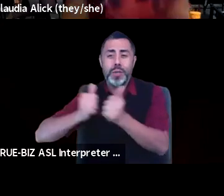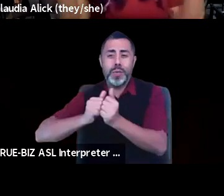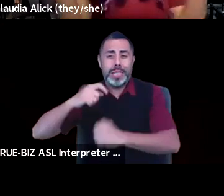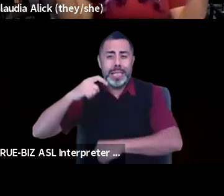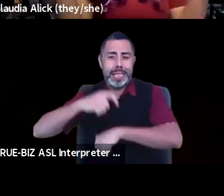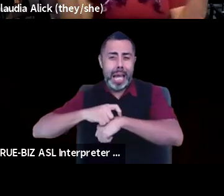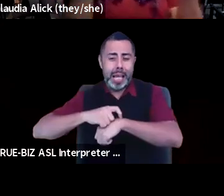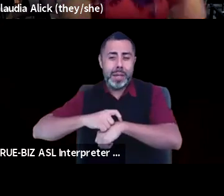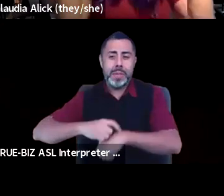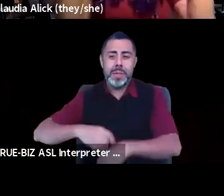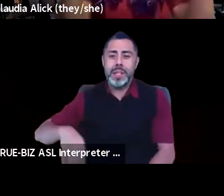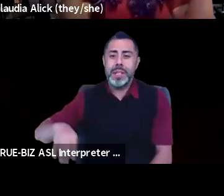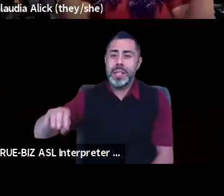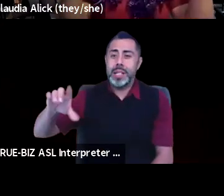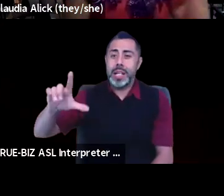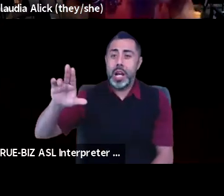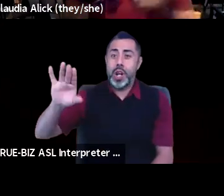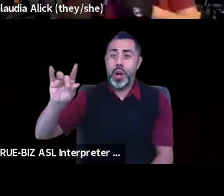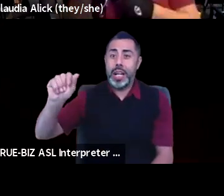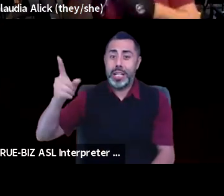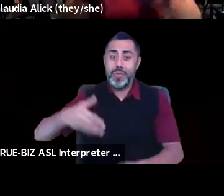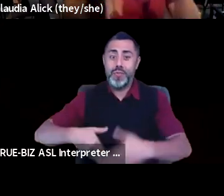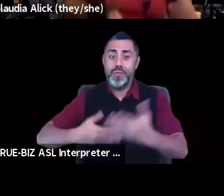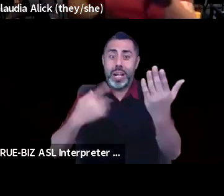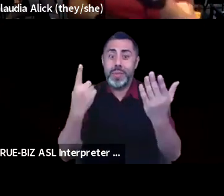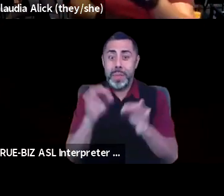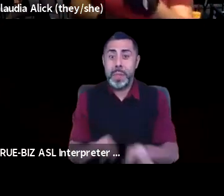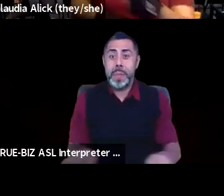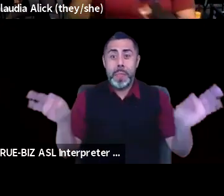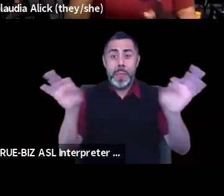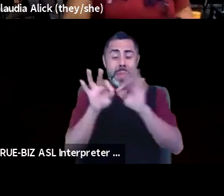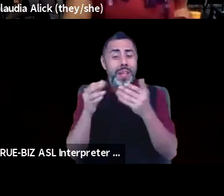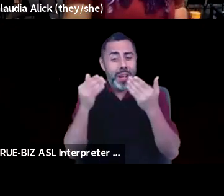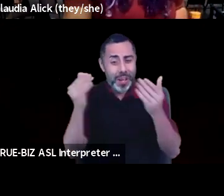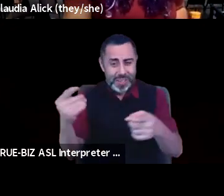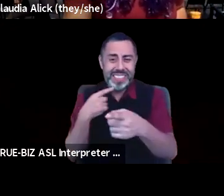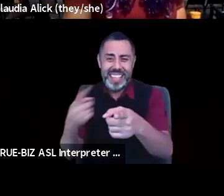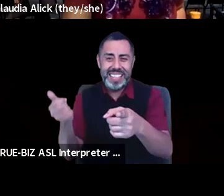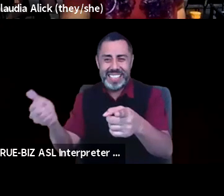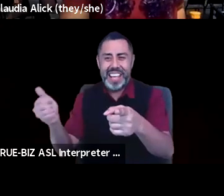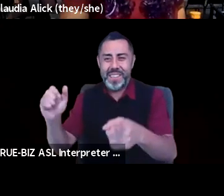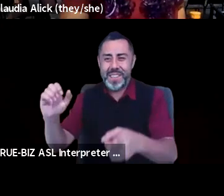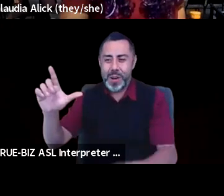brought up something really important, which is that, do you want to say it, Claudia?